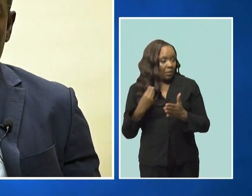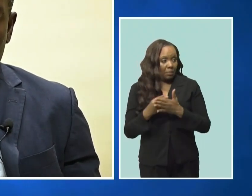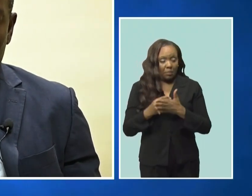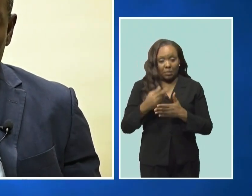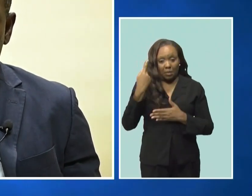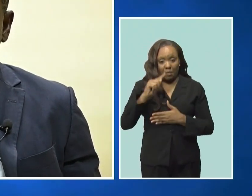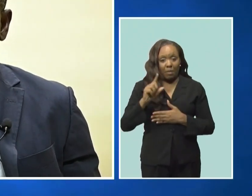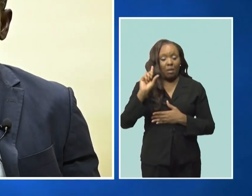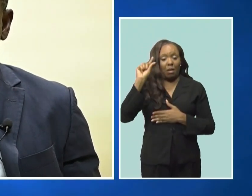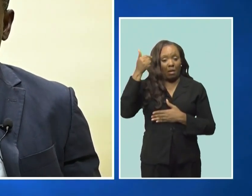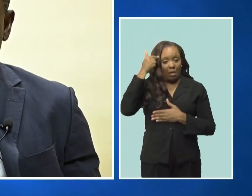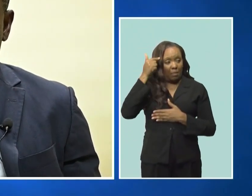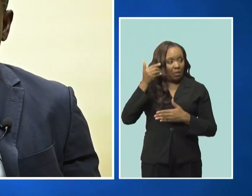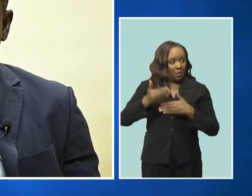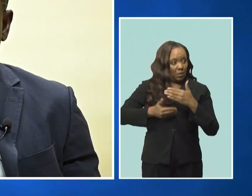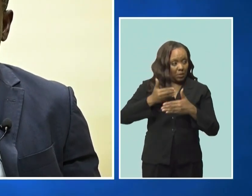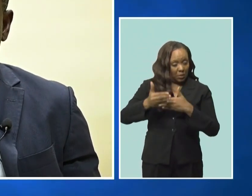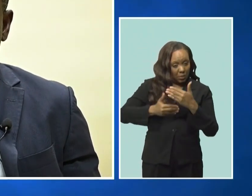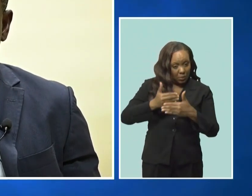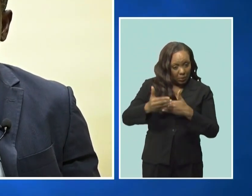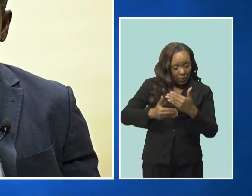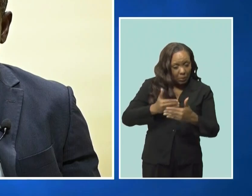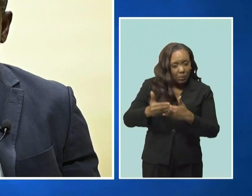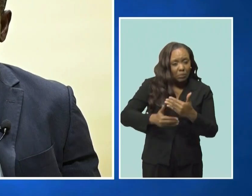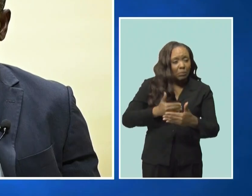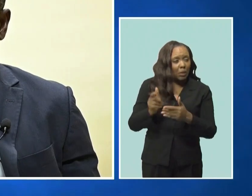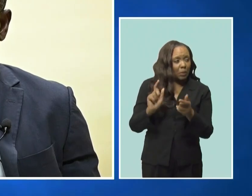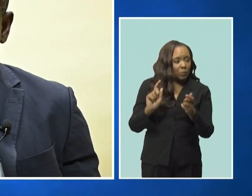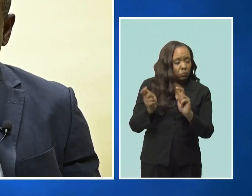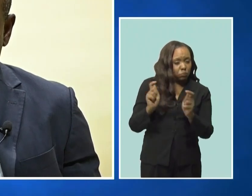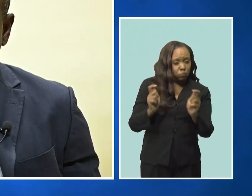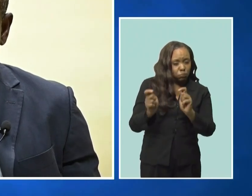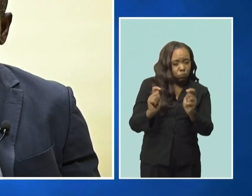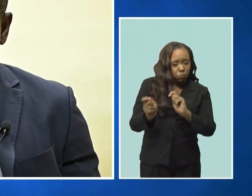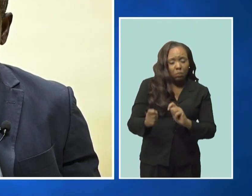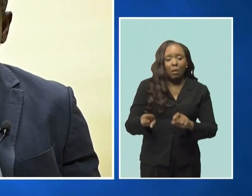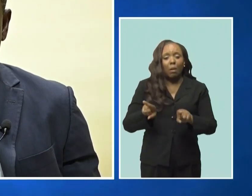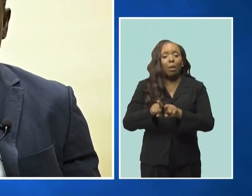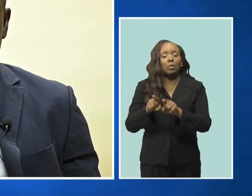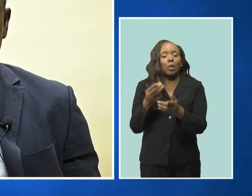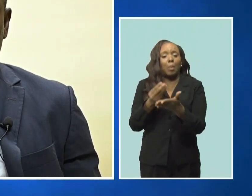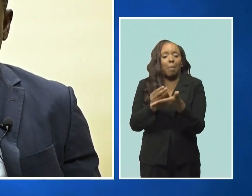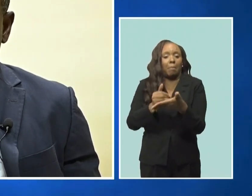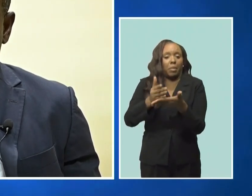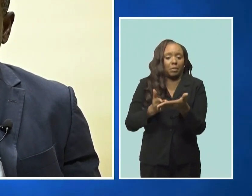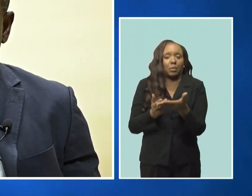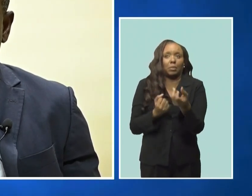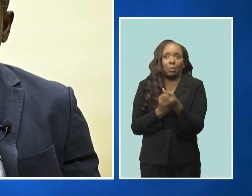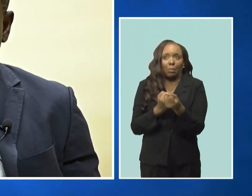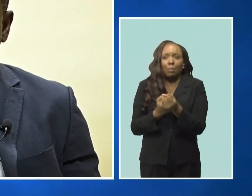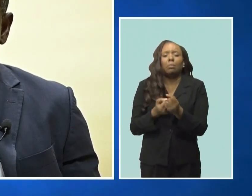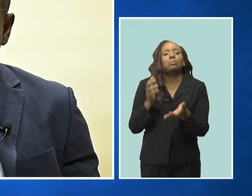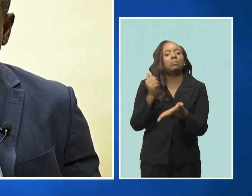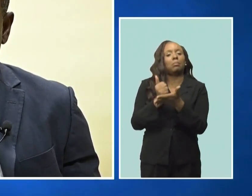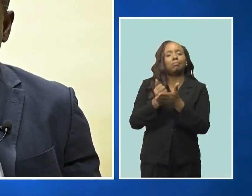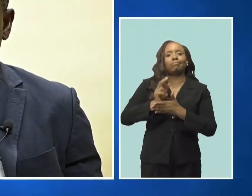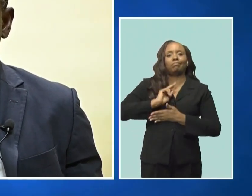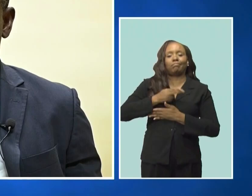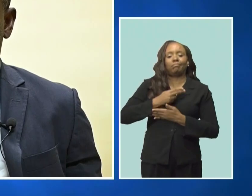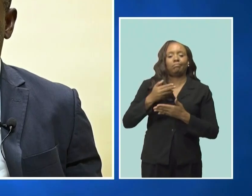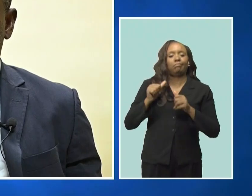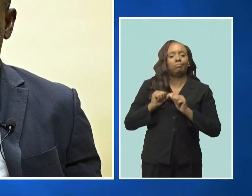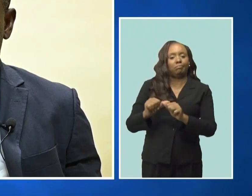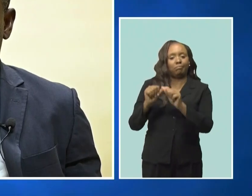government's ongoing reform agenda as well as budget support to help us to be able to continue to